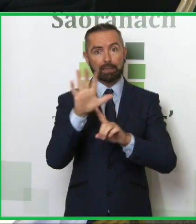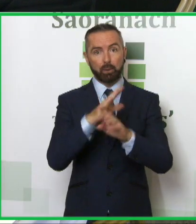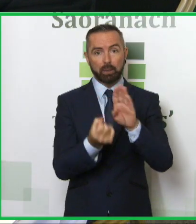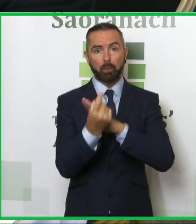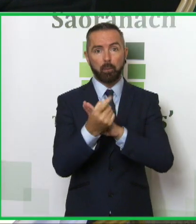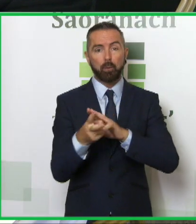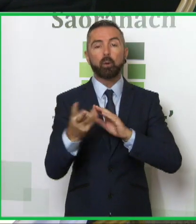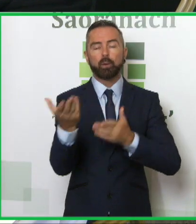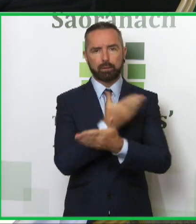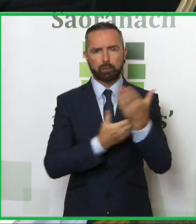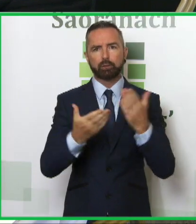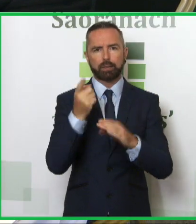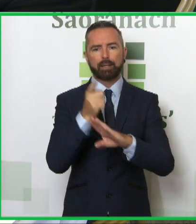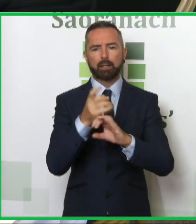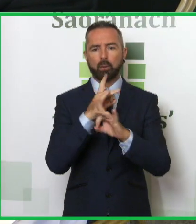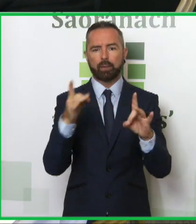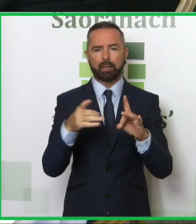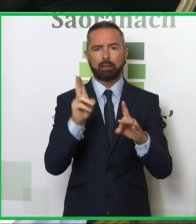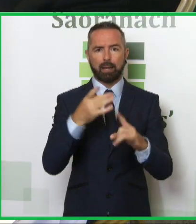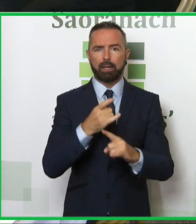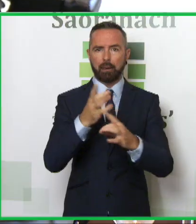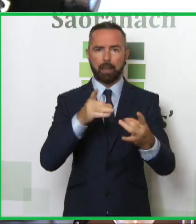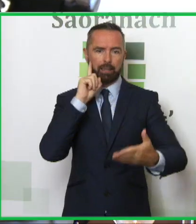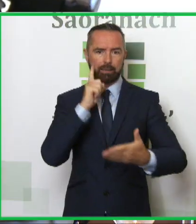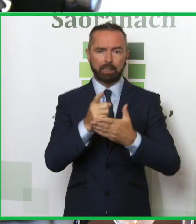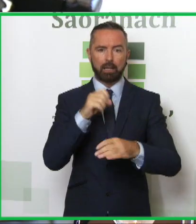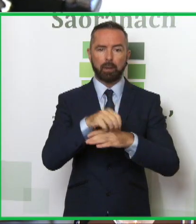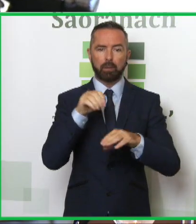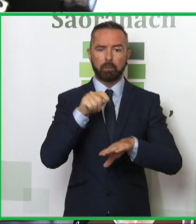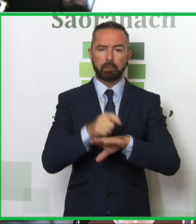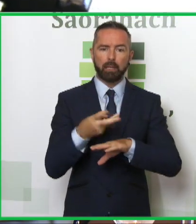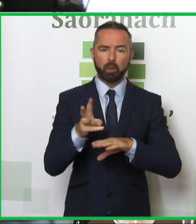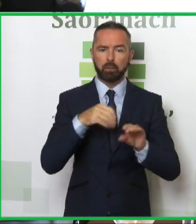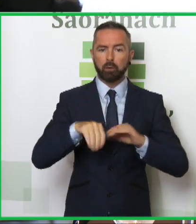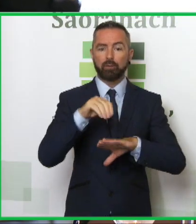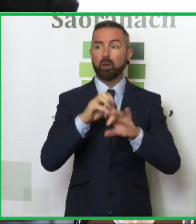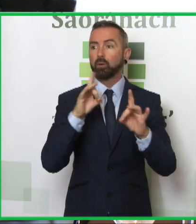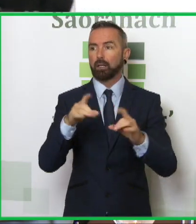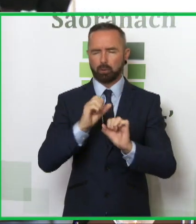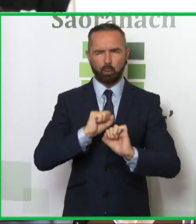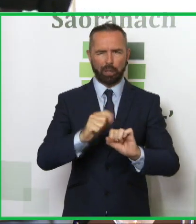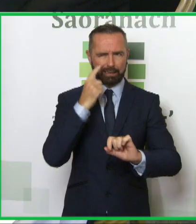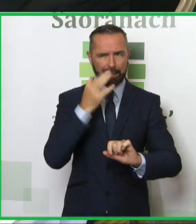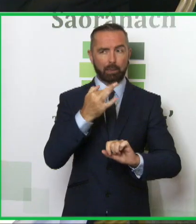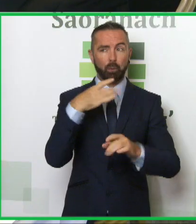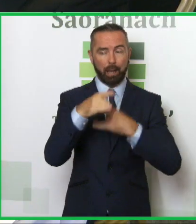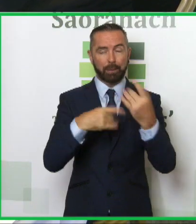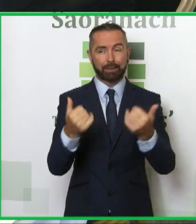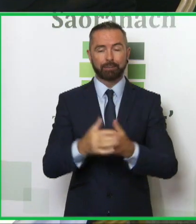there's ways and means by which we can make a decision. The room can make a decision about the best way forward, but let's wait and see if that